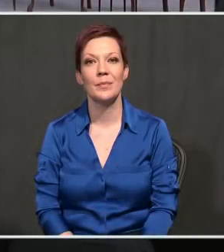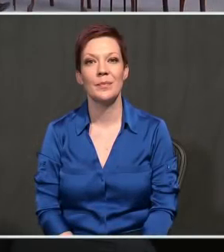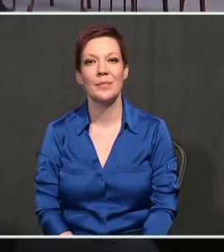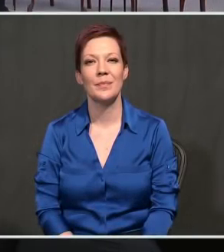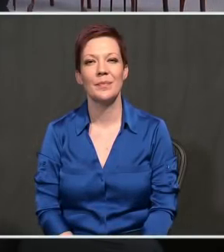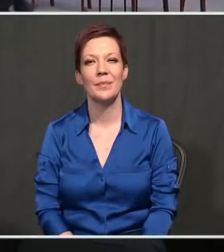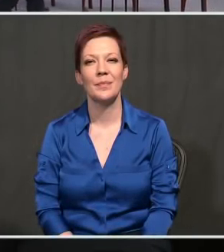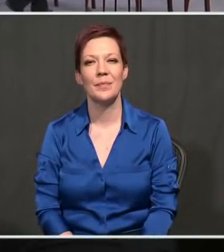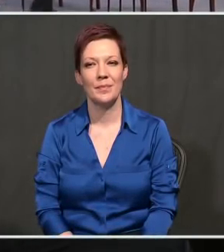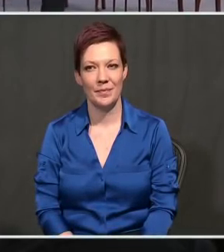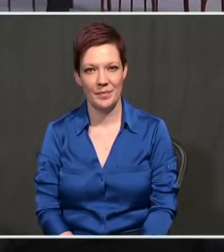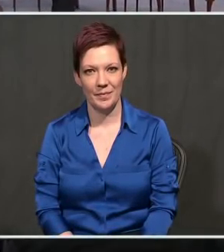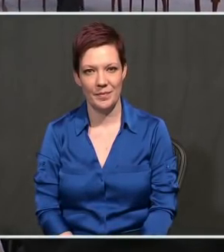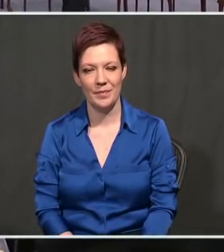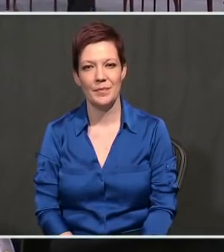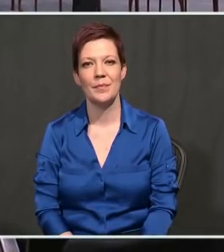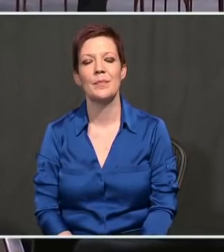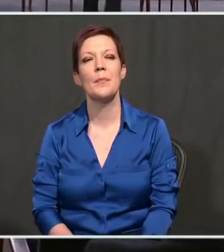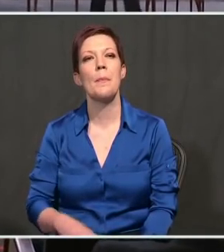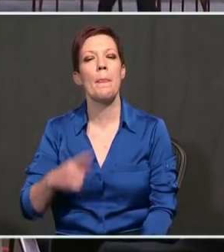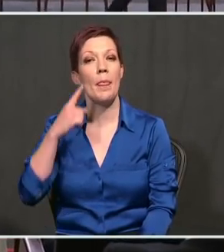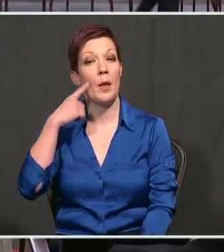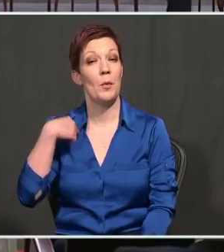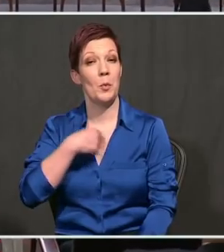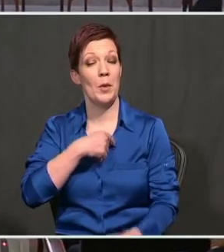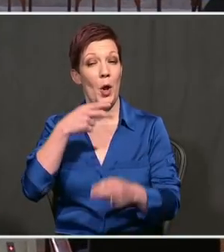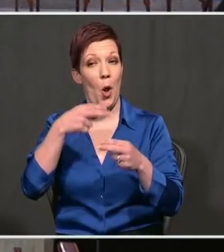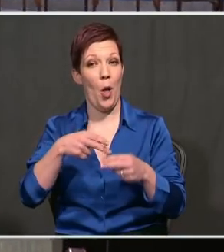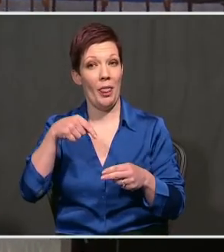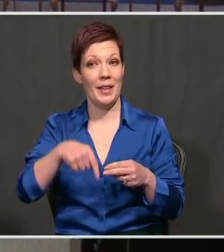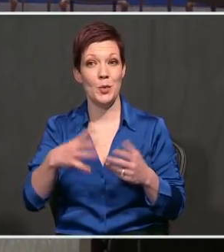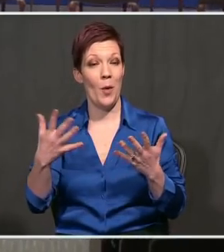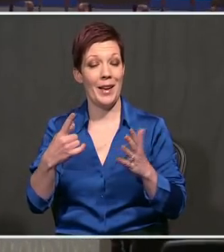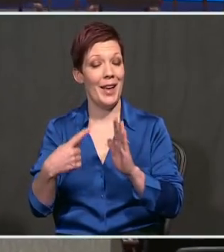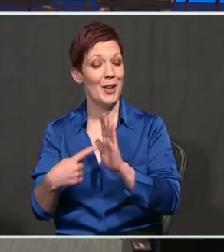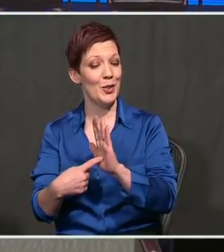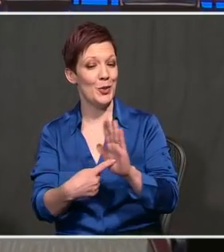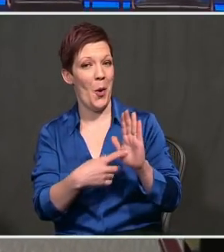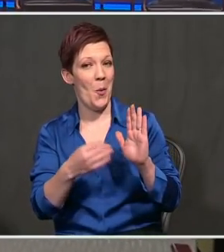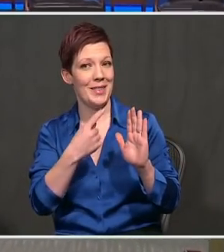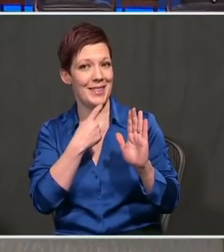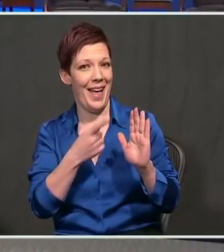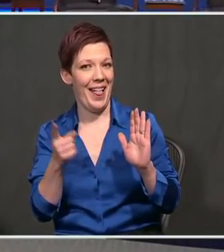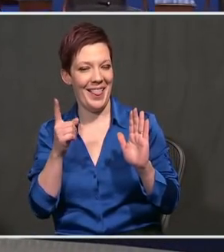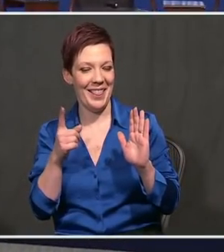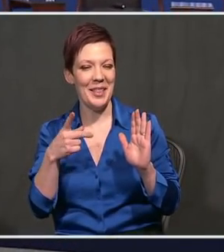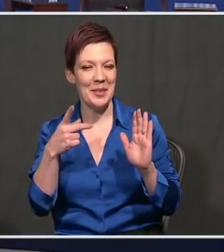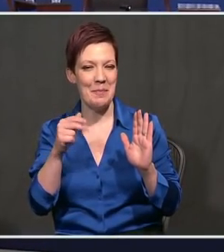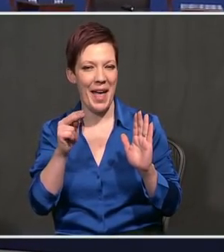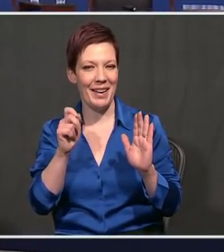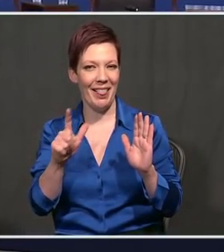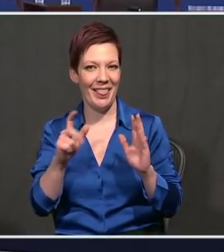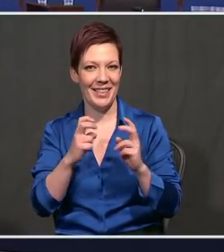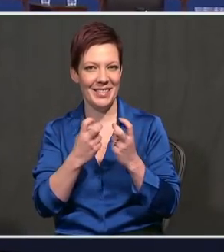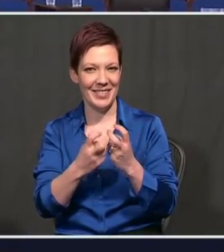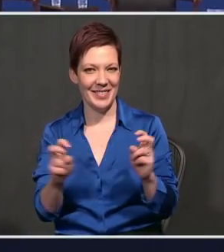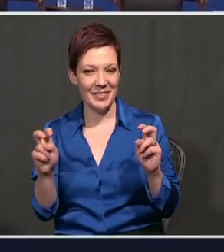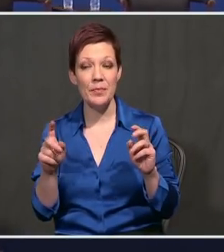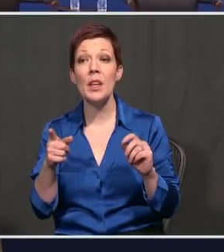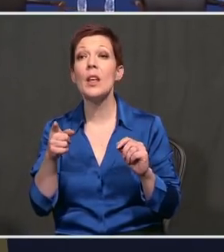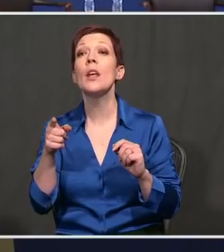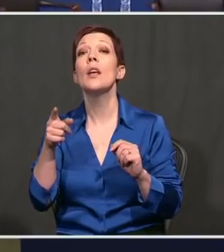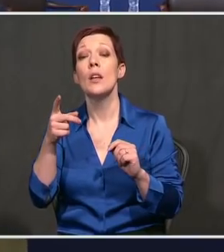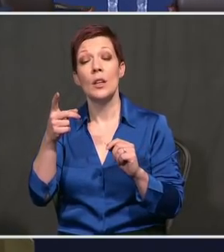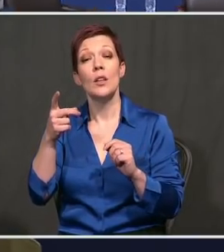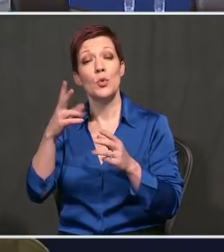Okay, so I think we're going to call this the show and tell panel, but just a little story about Dr.